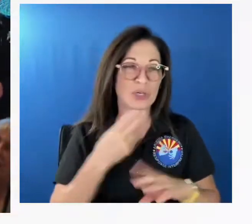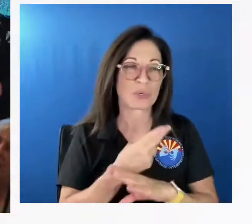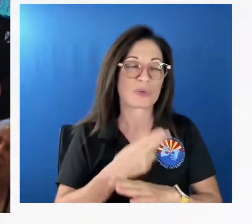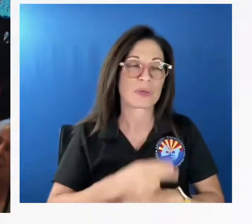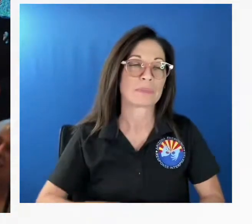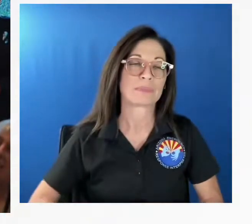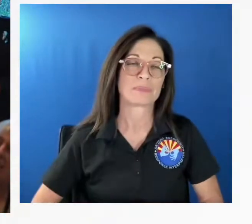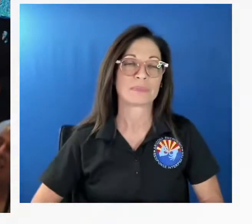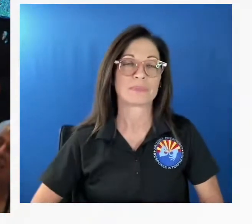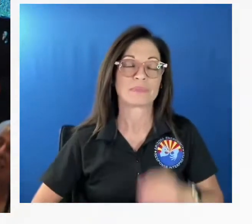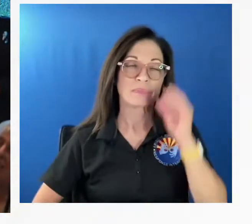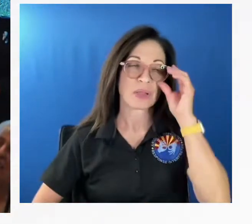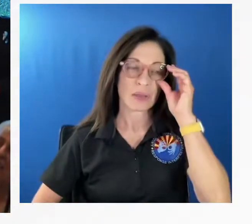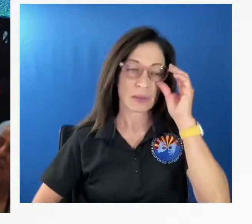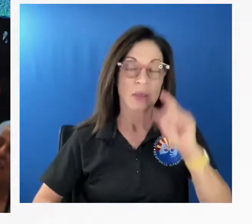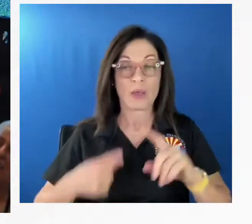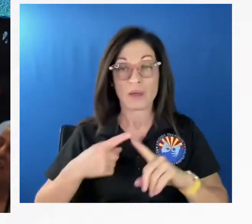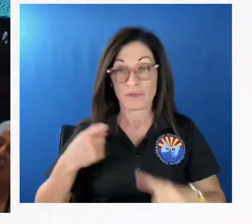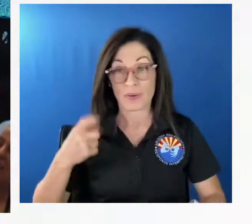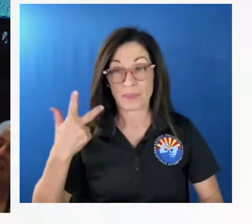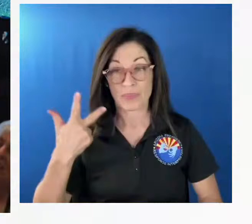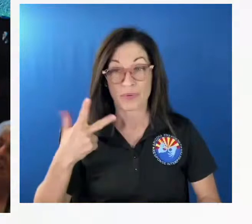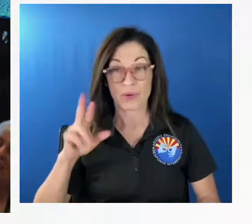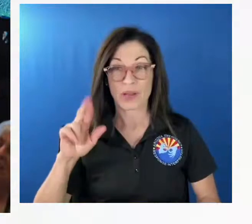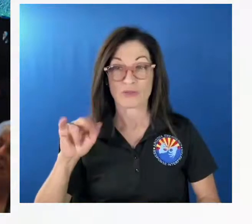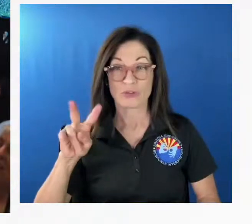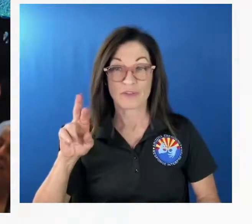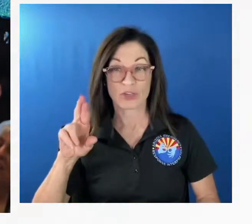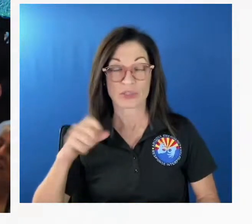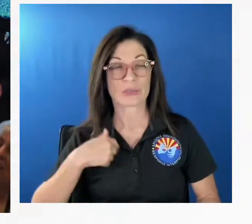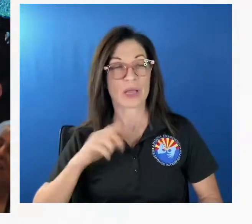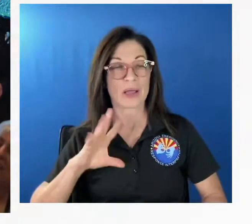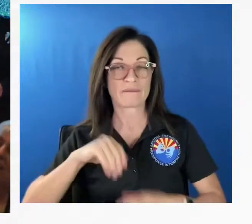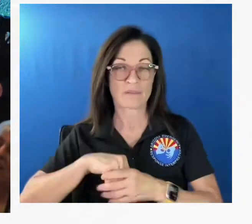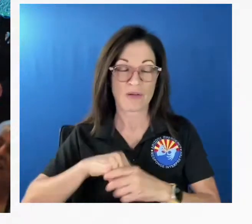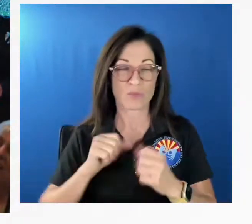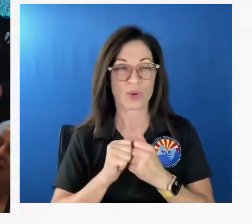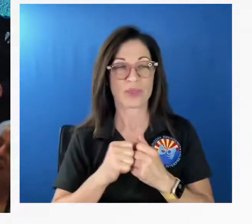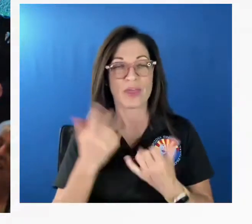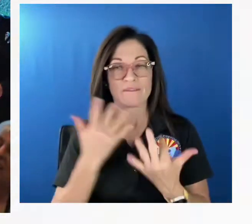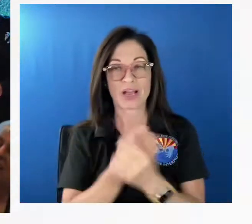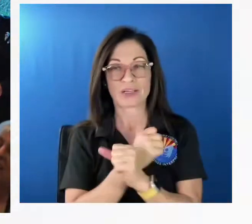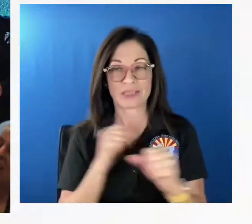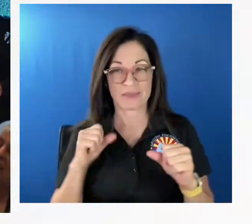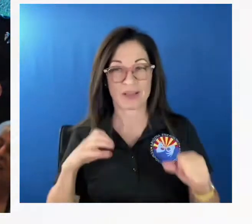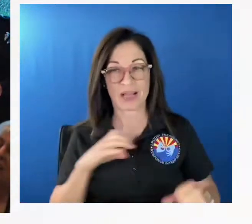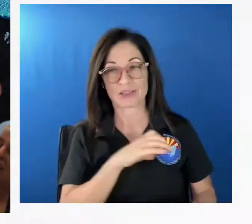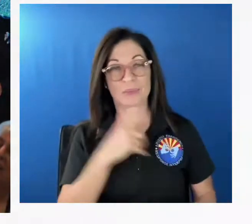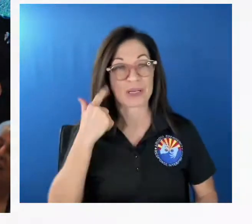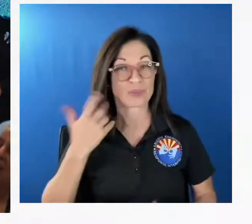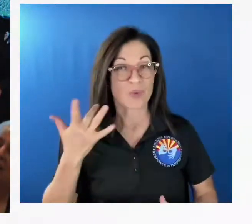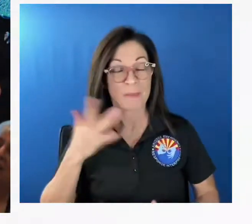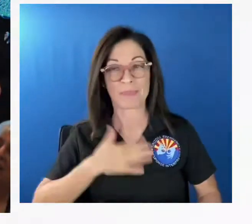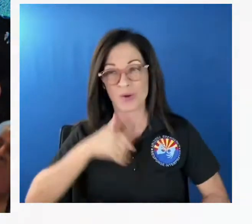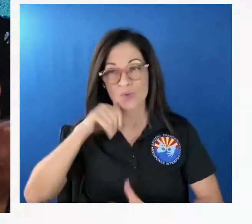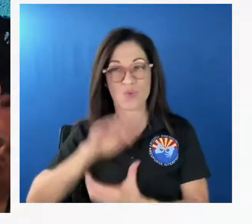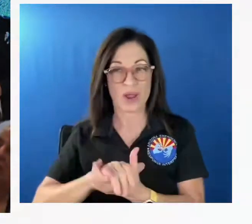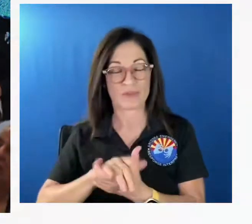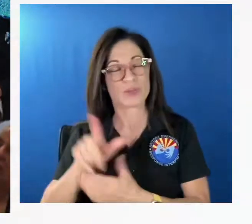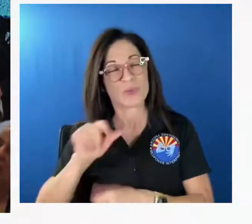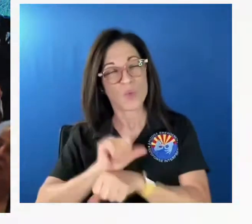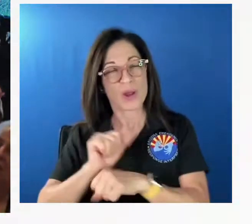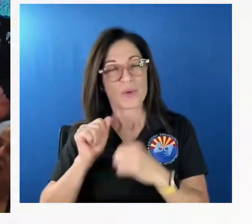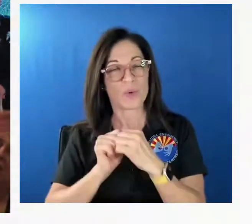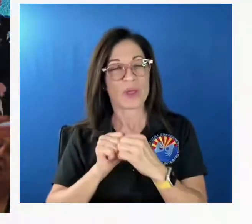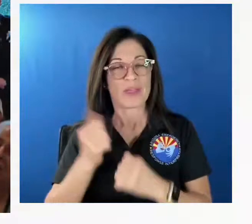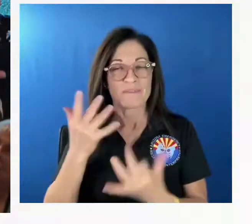behalf of Three Rivers, I got involved with the Fire Safe Council because of my wife. She's been working with Fire Safe Councils throughout the